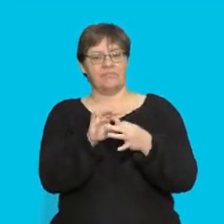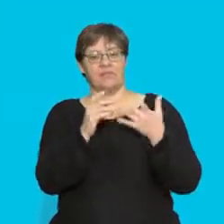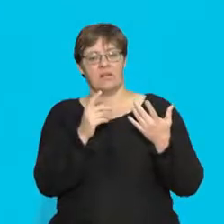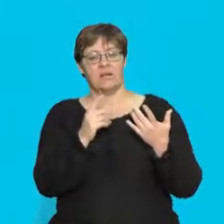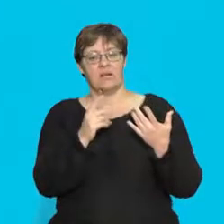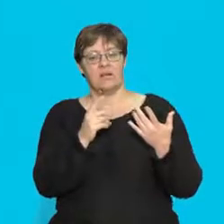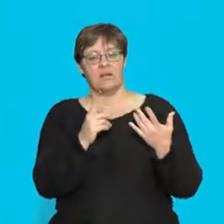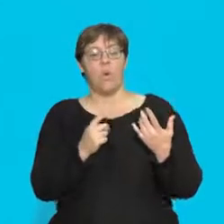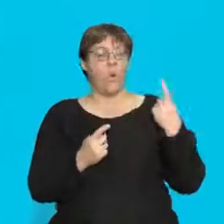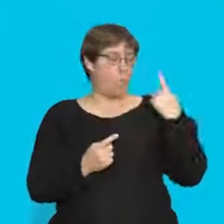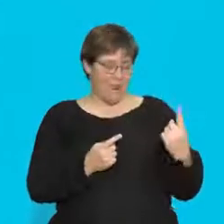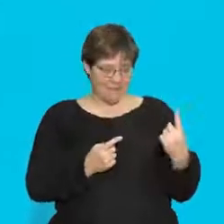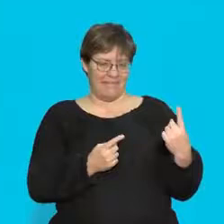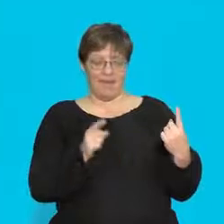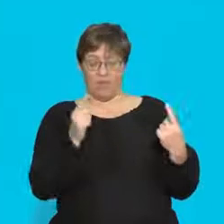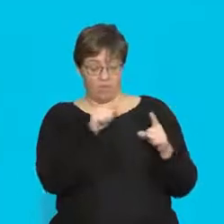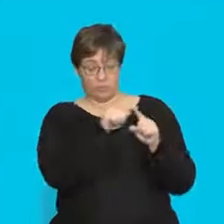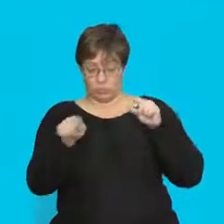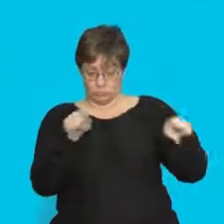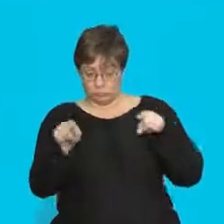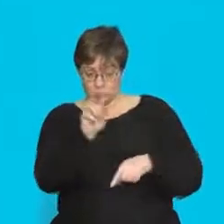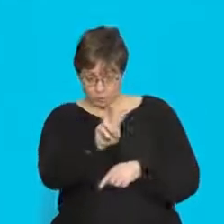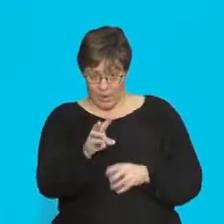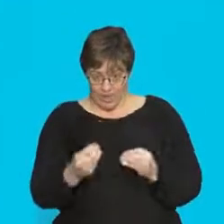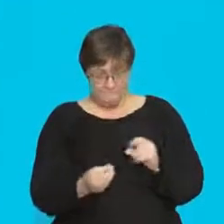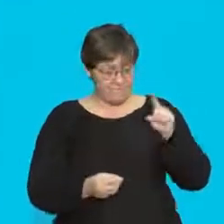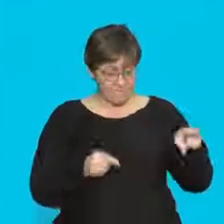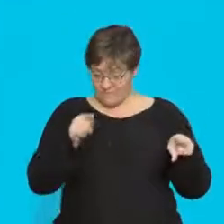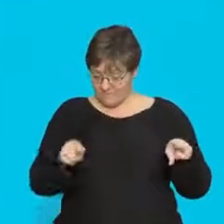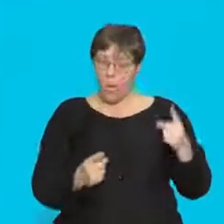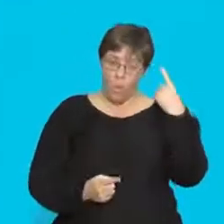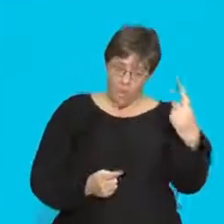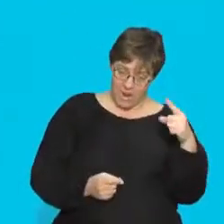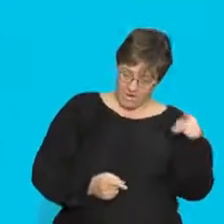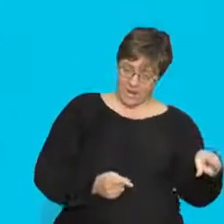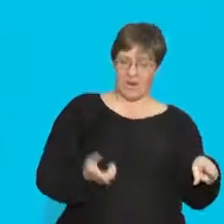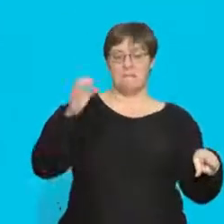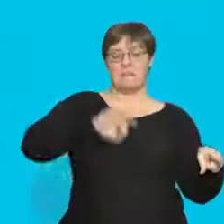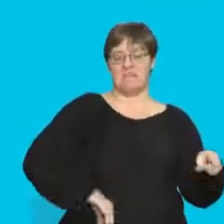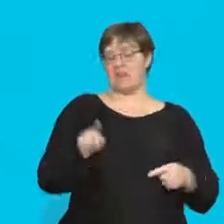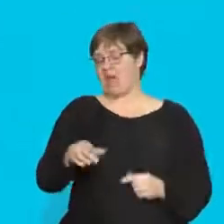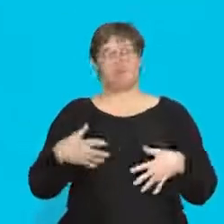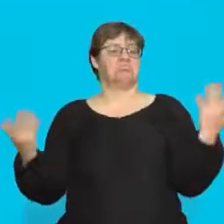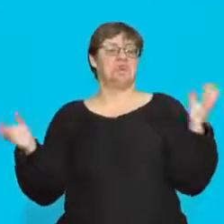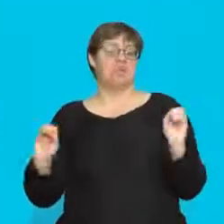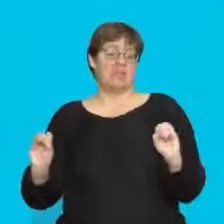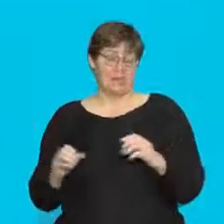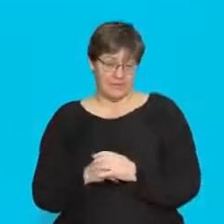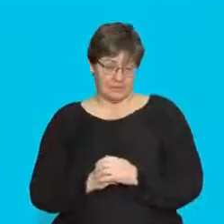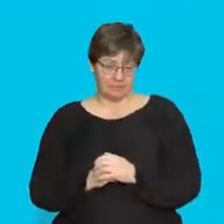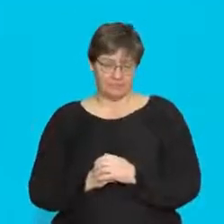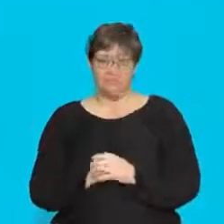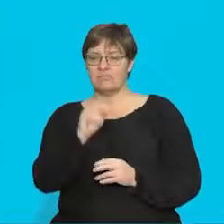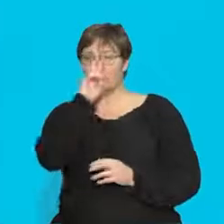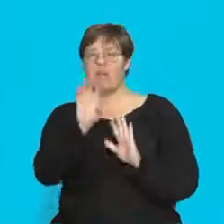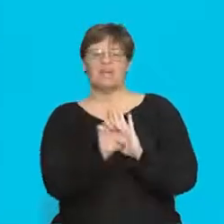relationship can just benefit one of the organisms in this relationship. Let's look at